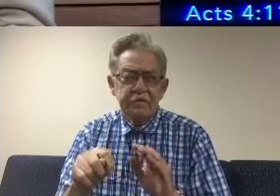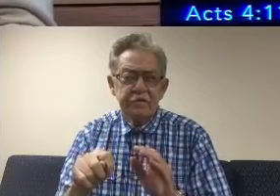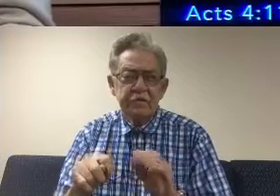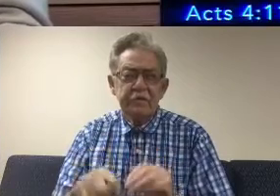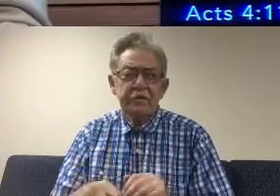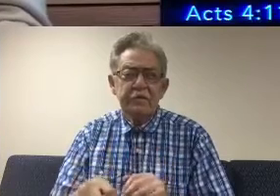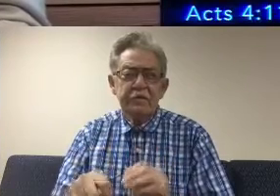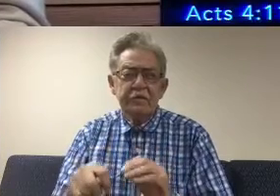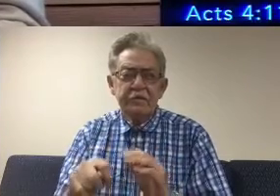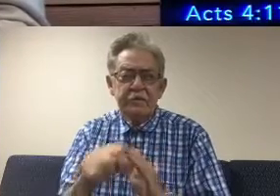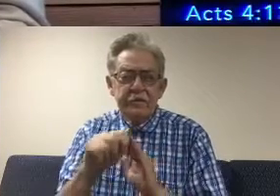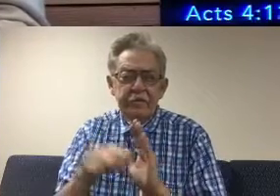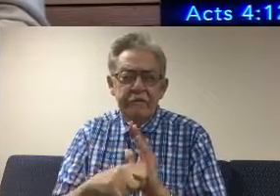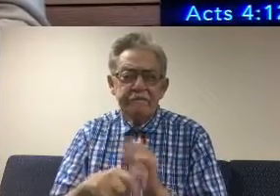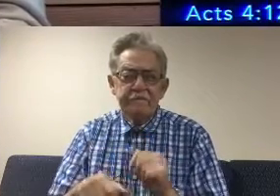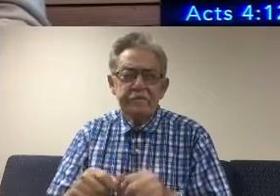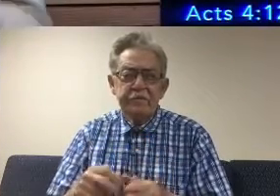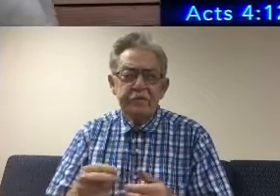mankind.